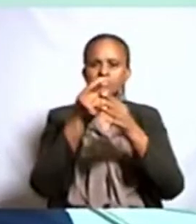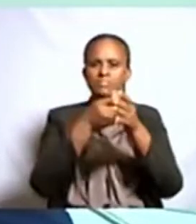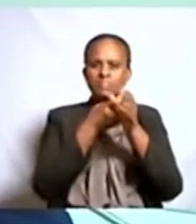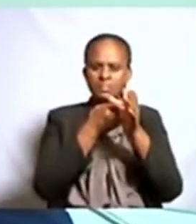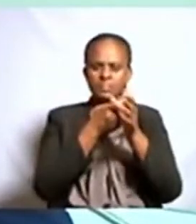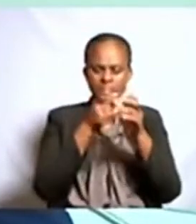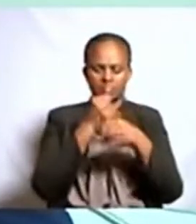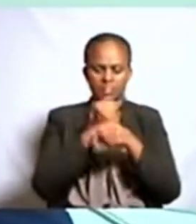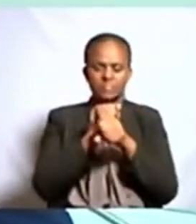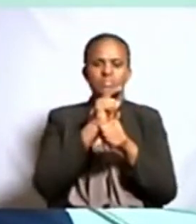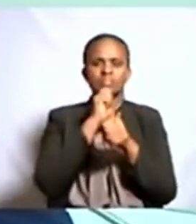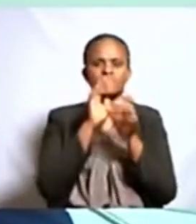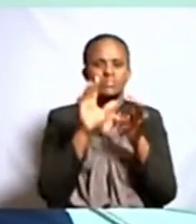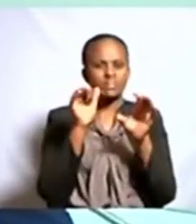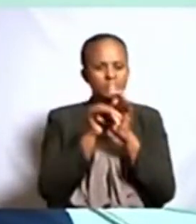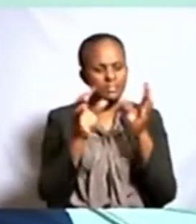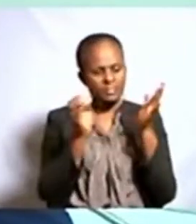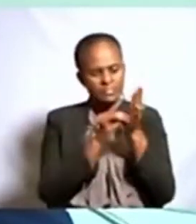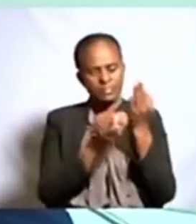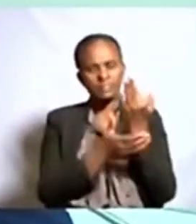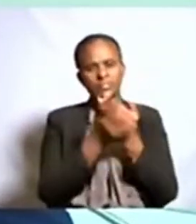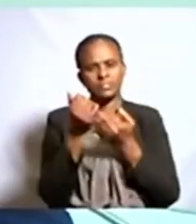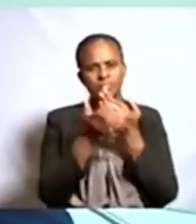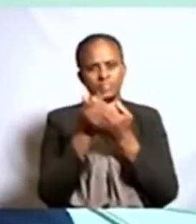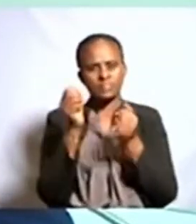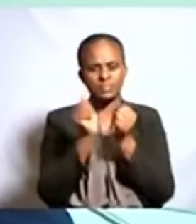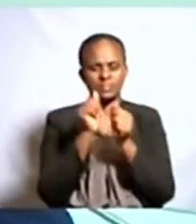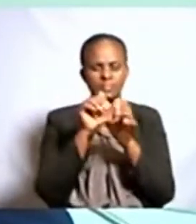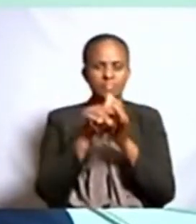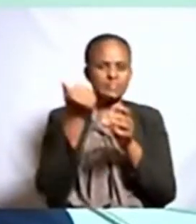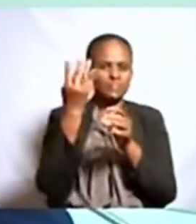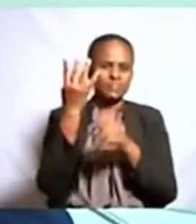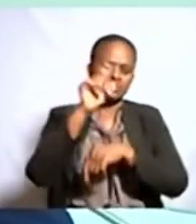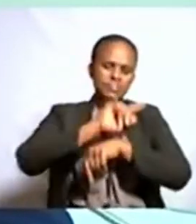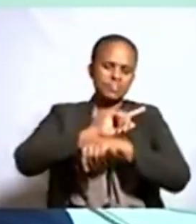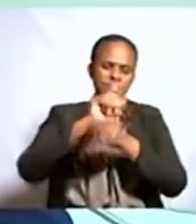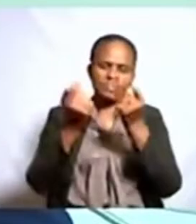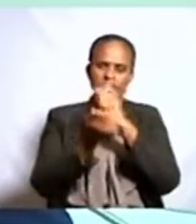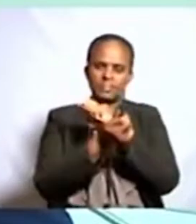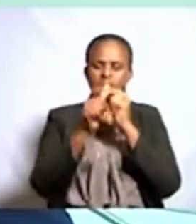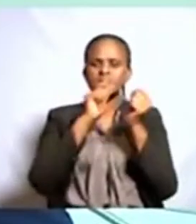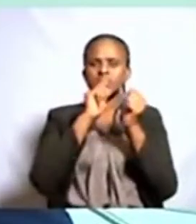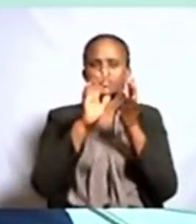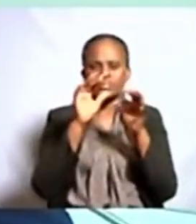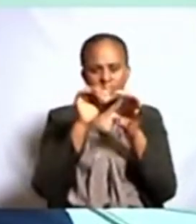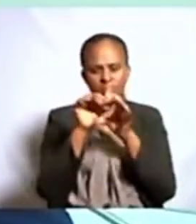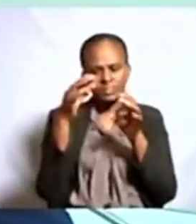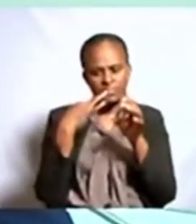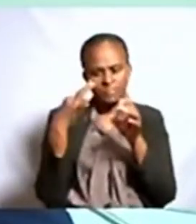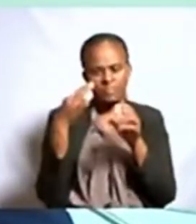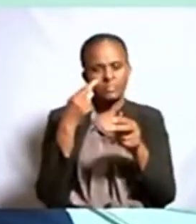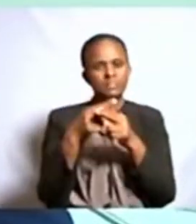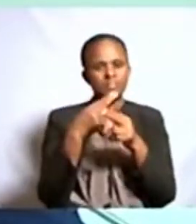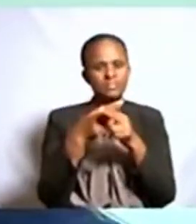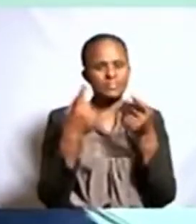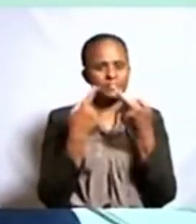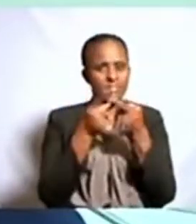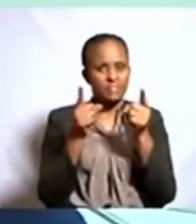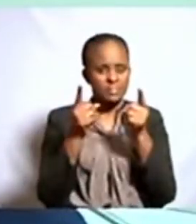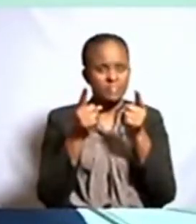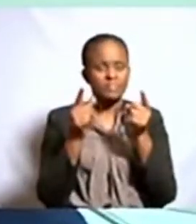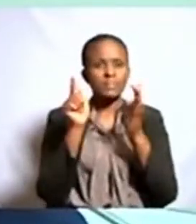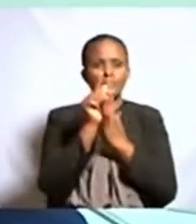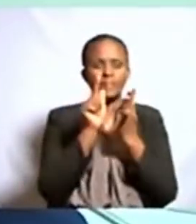made by the owner on the prescribed form within 14 days of the change of ownership into the applicant's name. Contrary to the